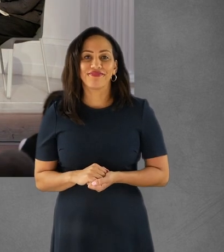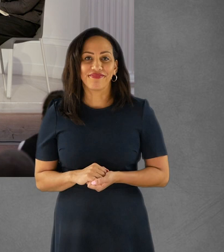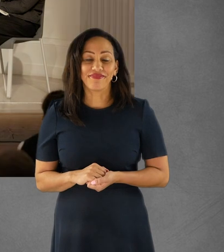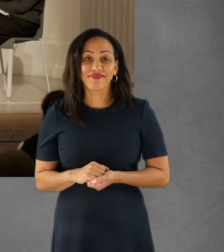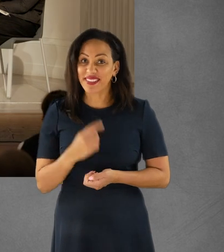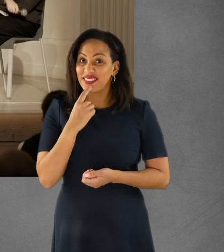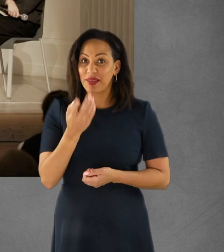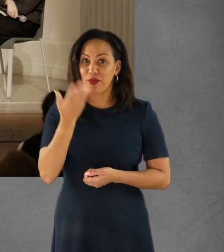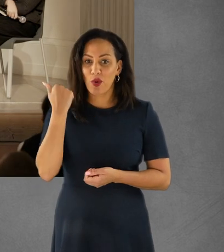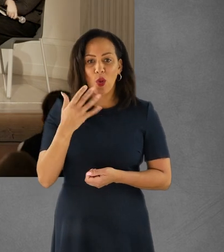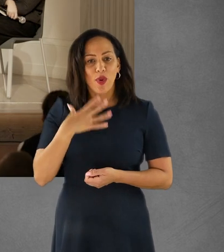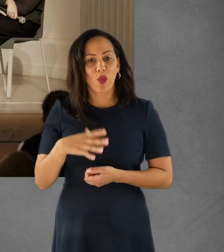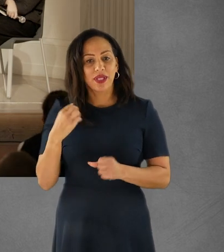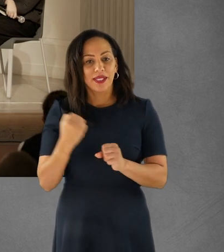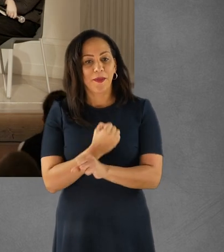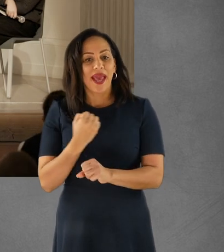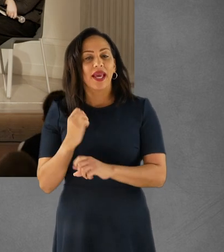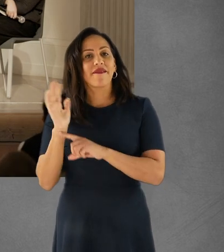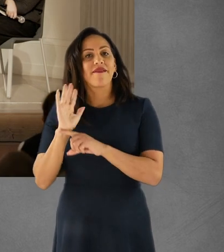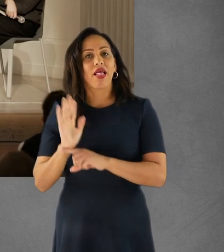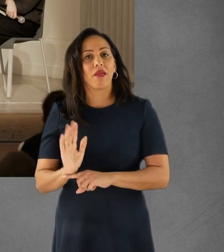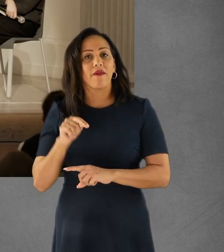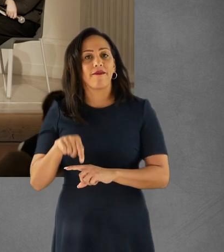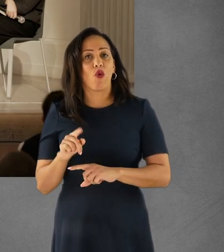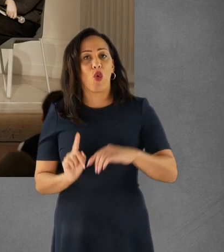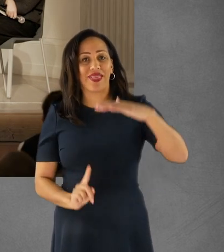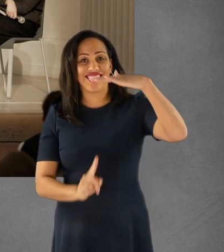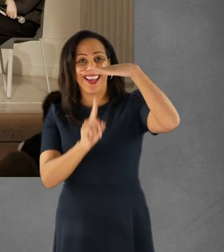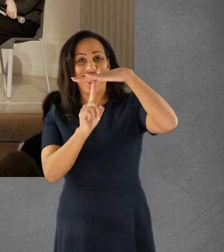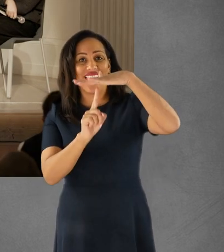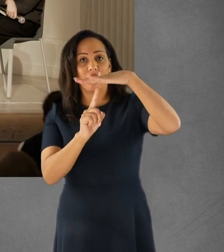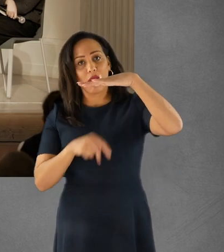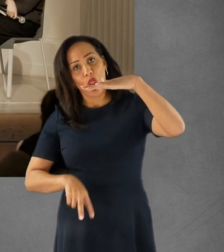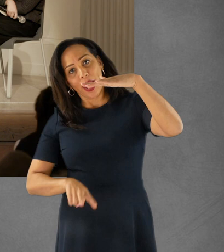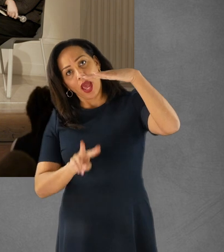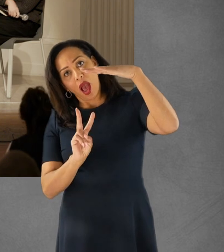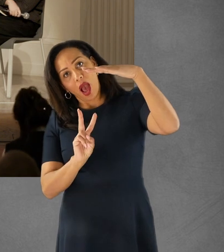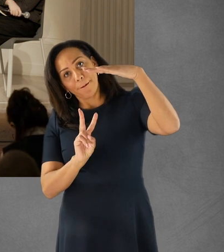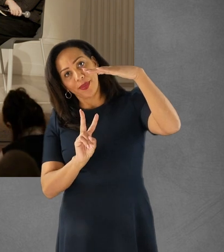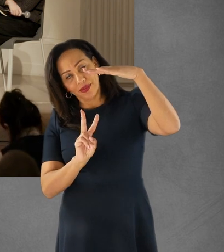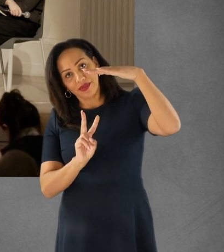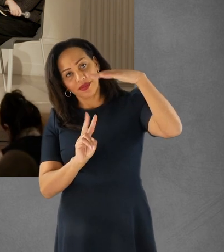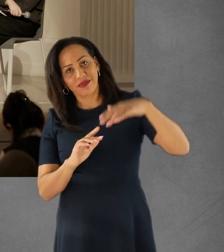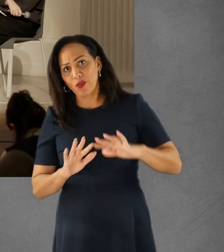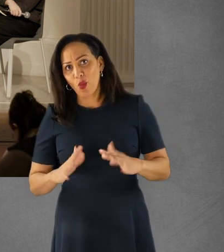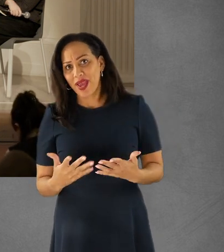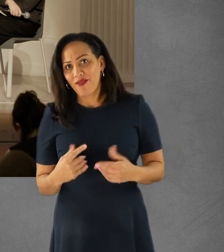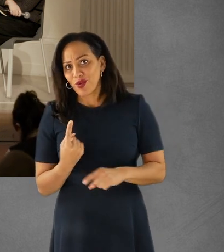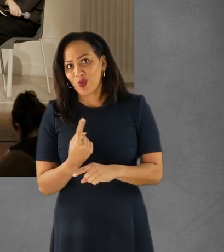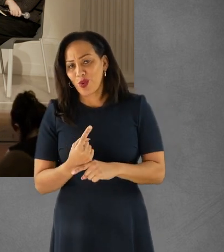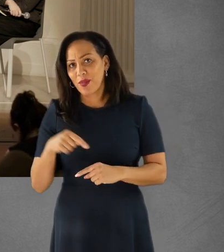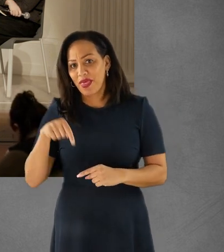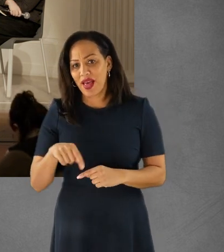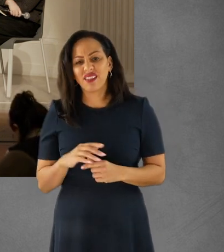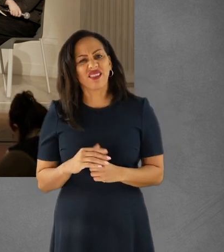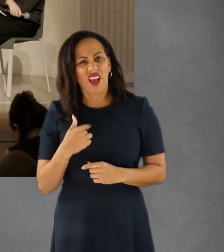think, as I mentioned, we always wanted to make a film for the ceiling, for looking up, which actually